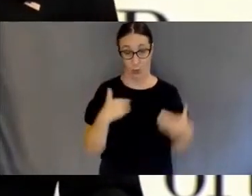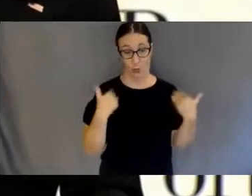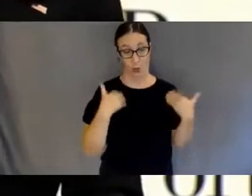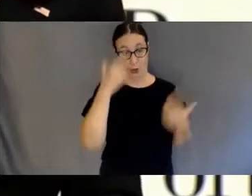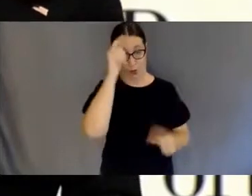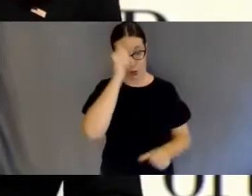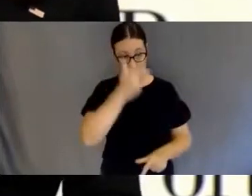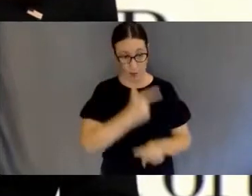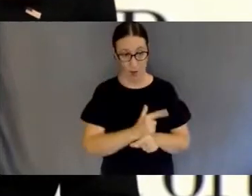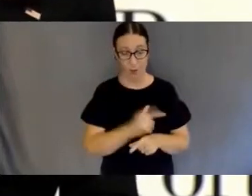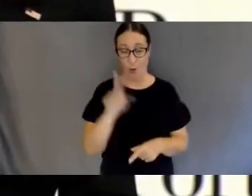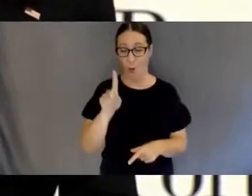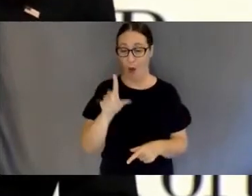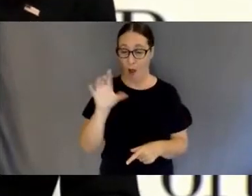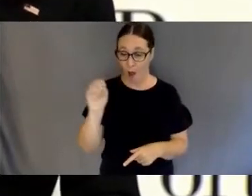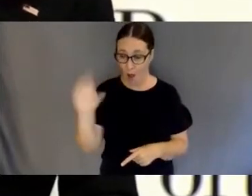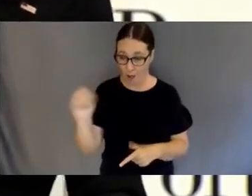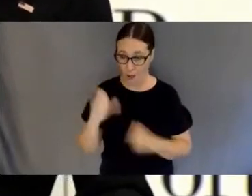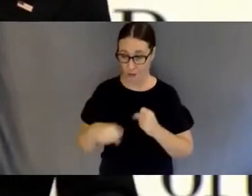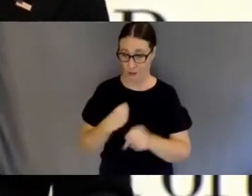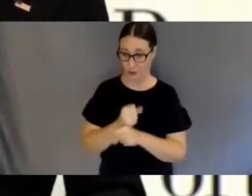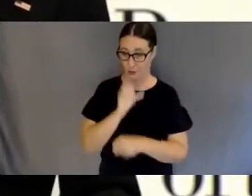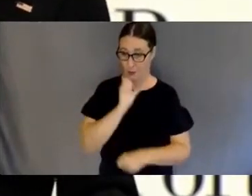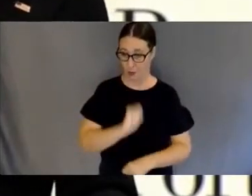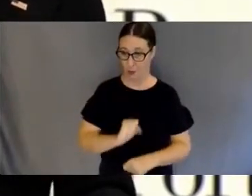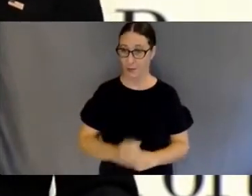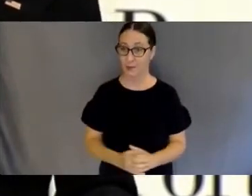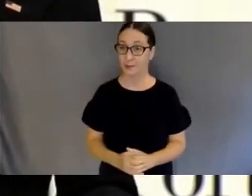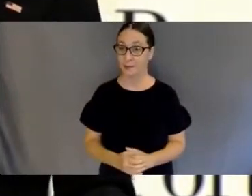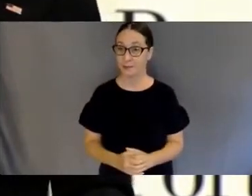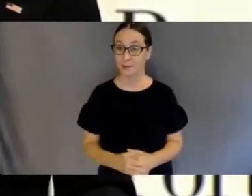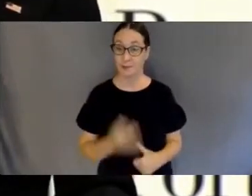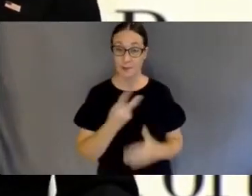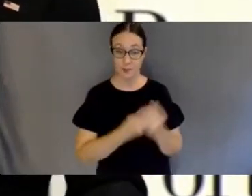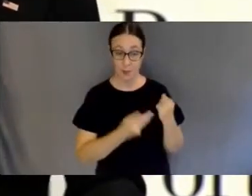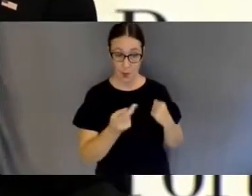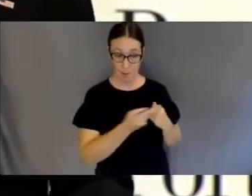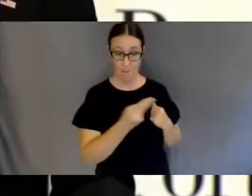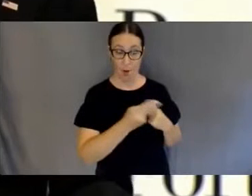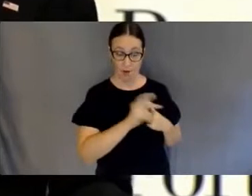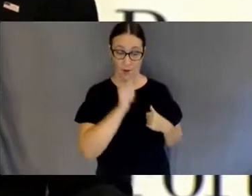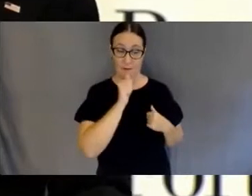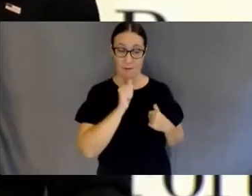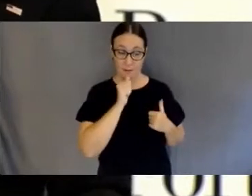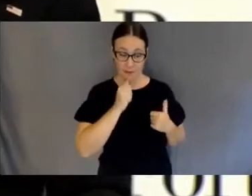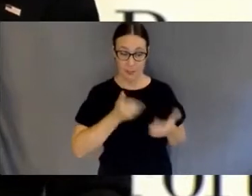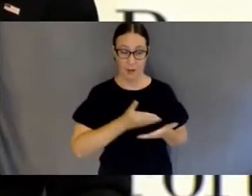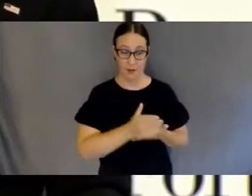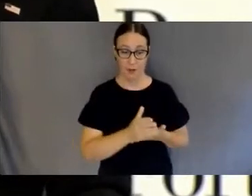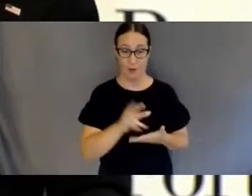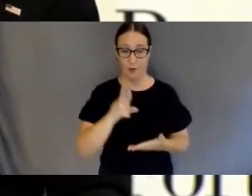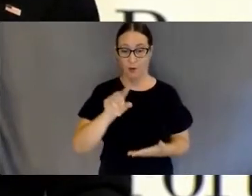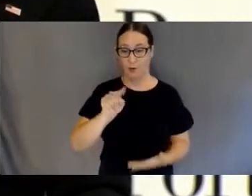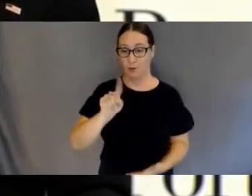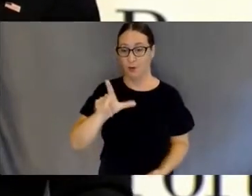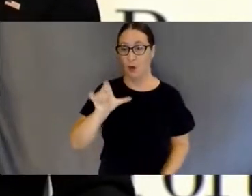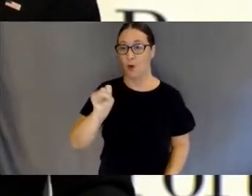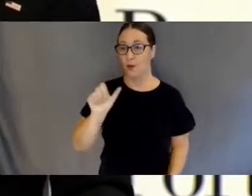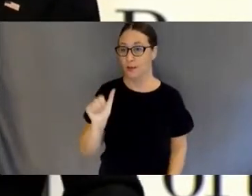Ellis, is 100 years old. And they both survived the Tulsa Race